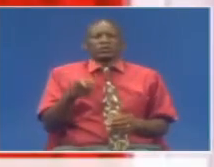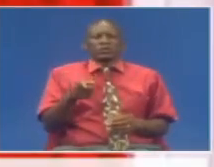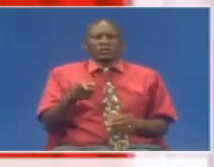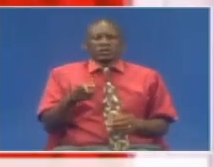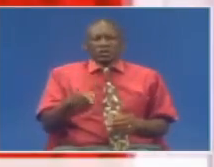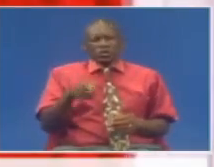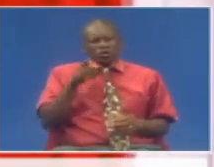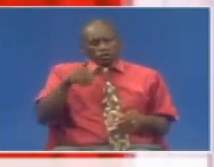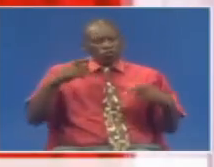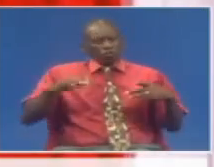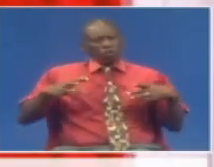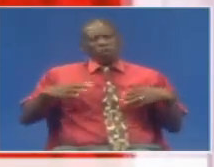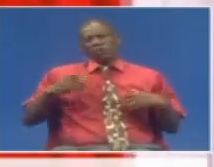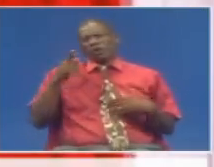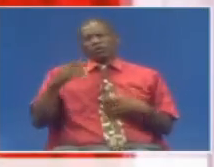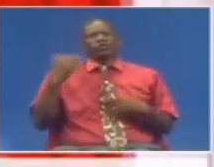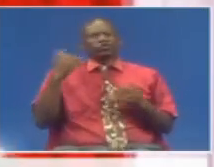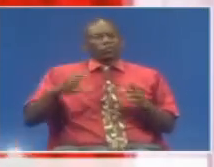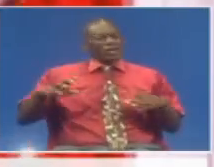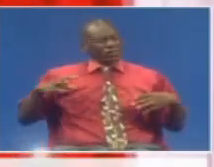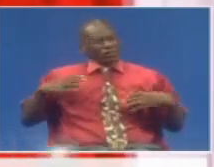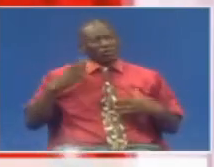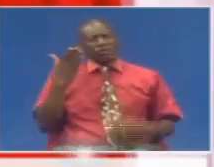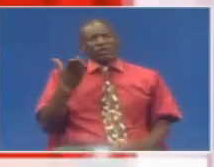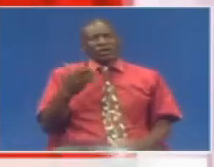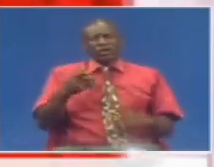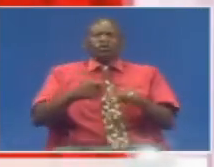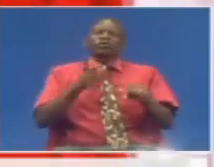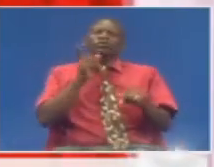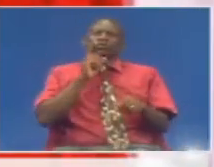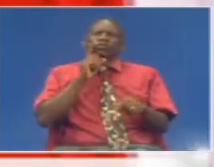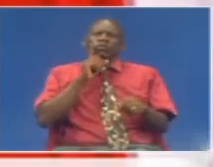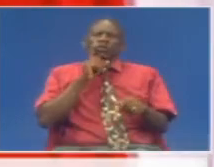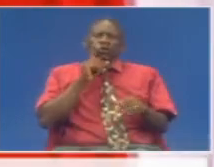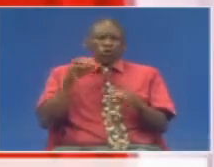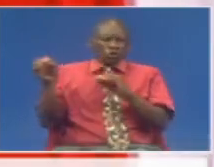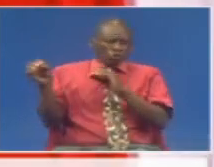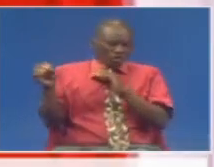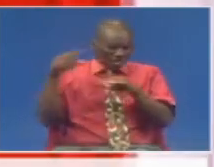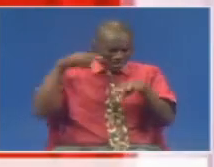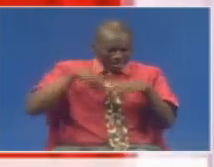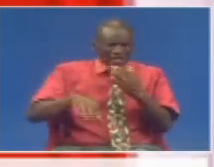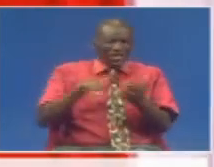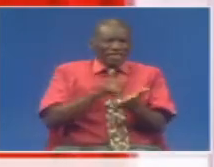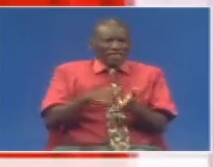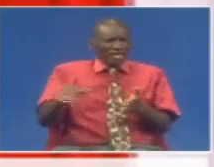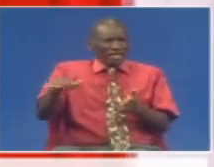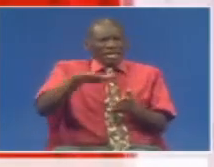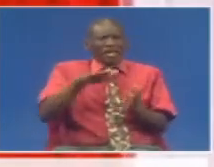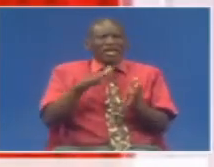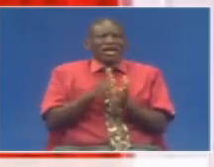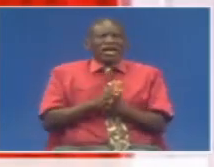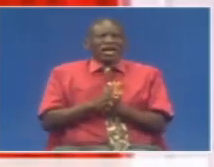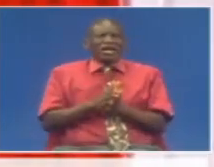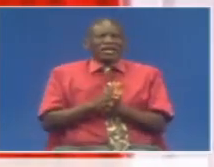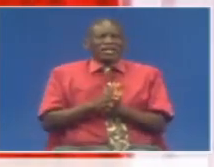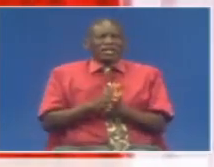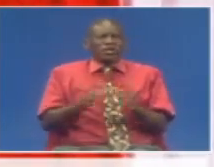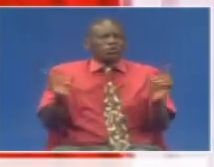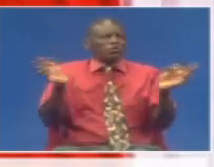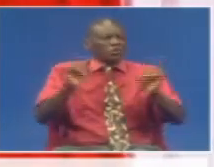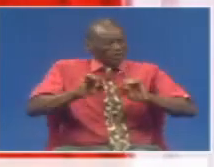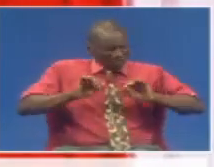wamekuwa na kiburi mingi. From tomorrow, we are moving into that area. And we will not leave that